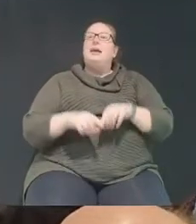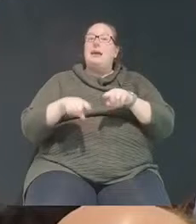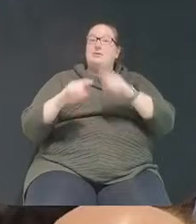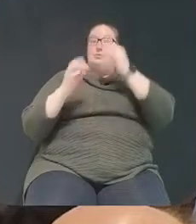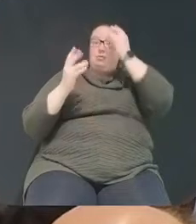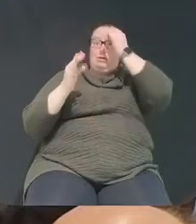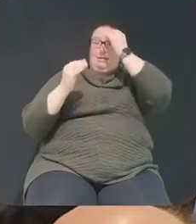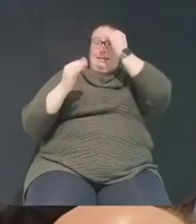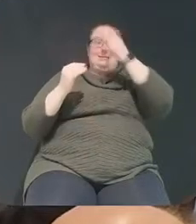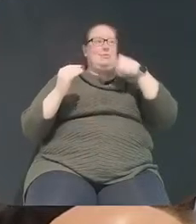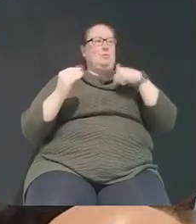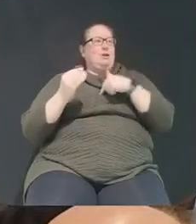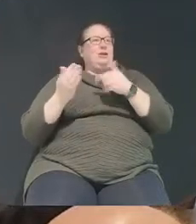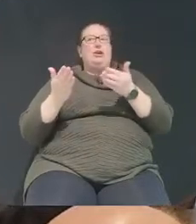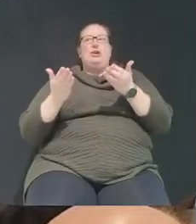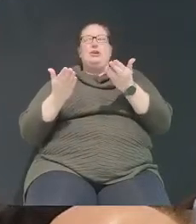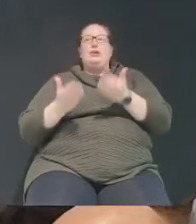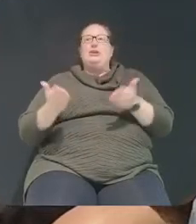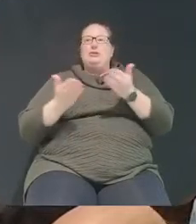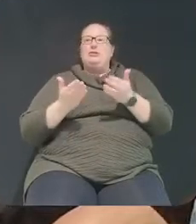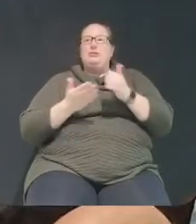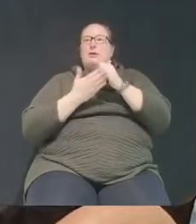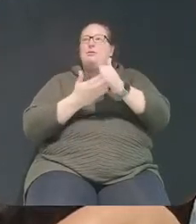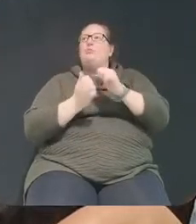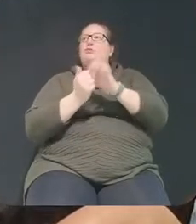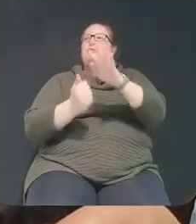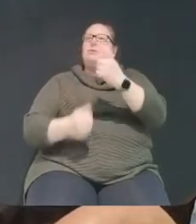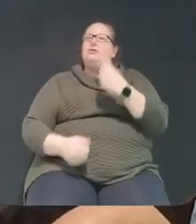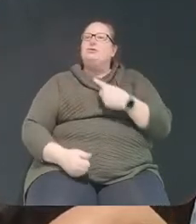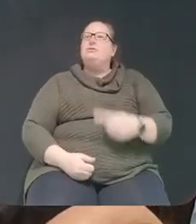we are here to help capture your questions.